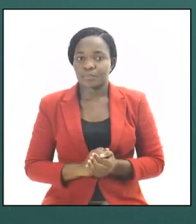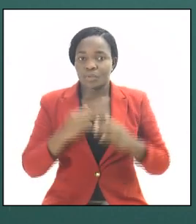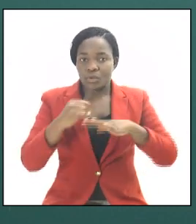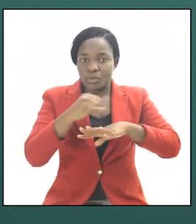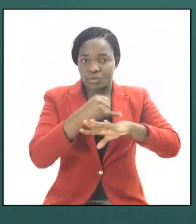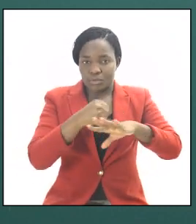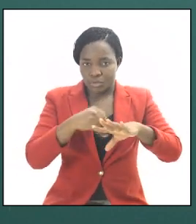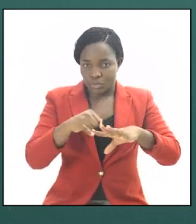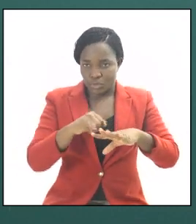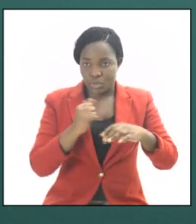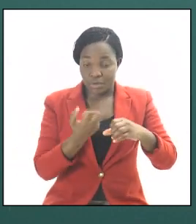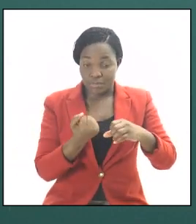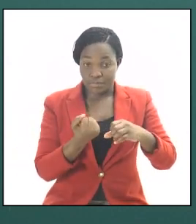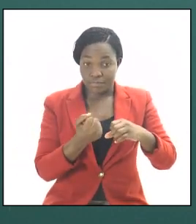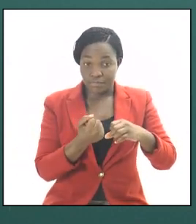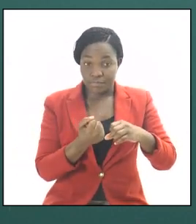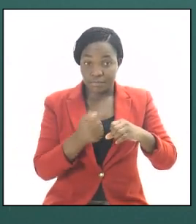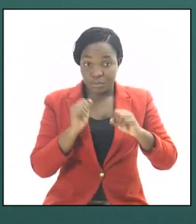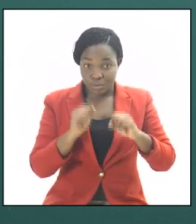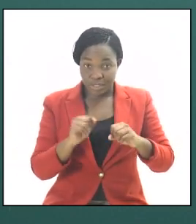that pie.